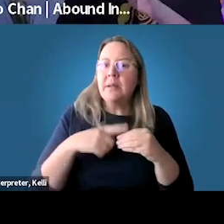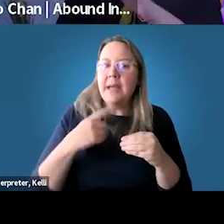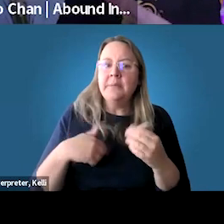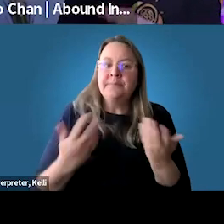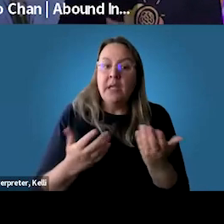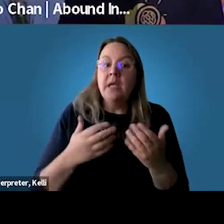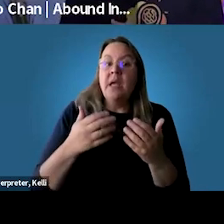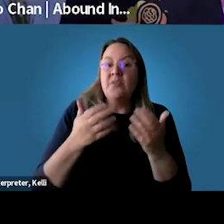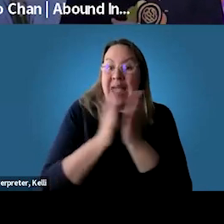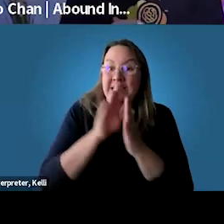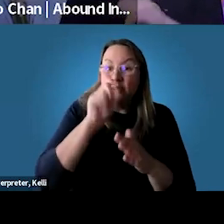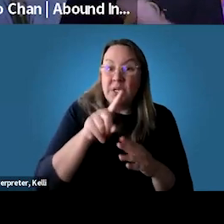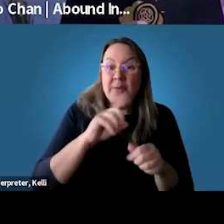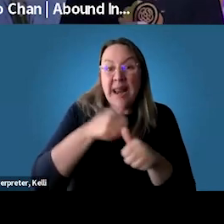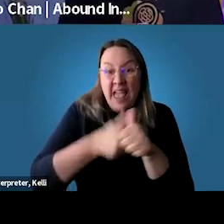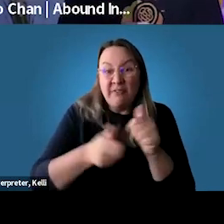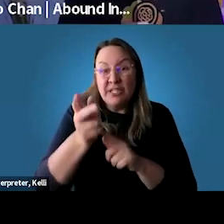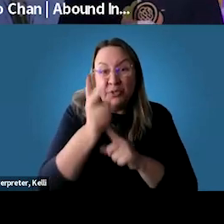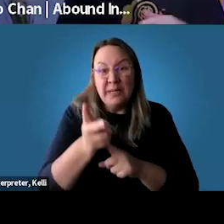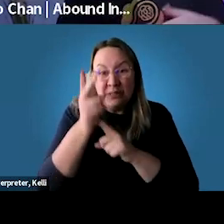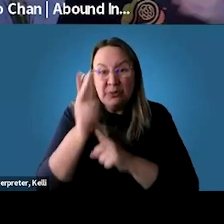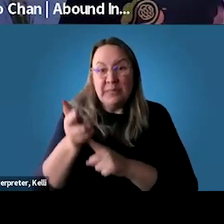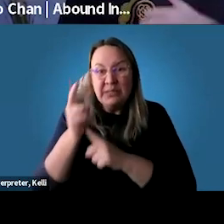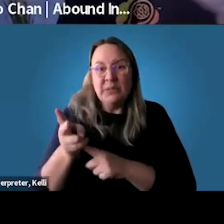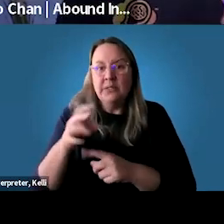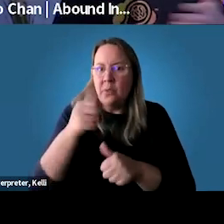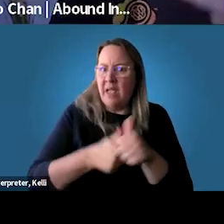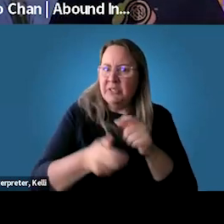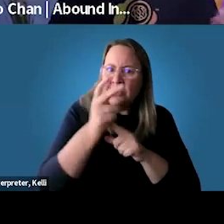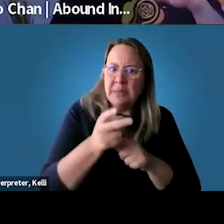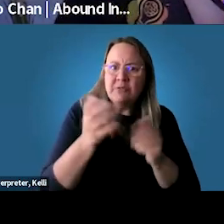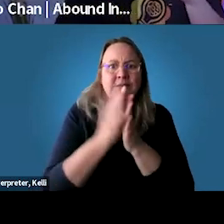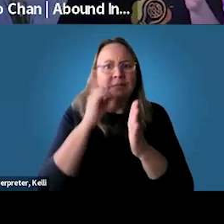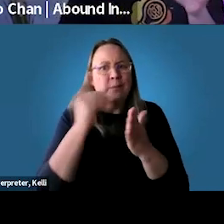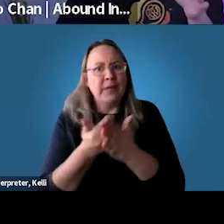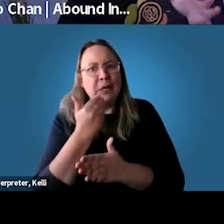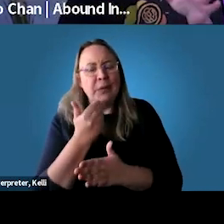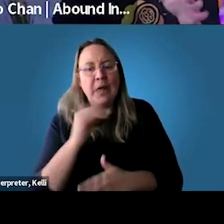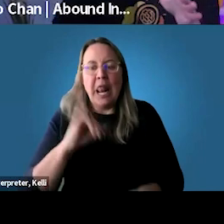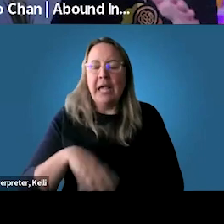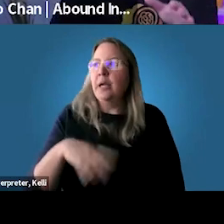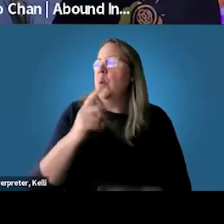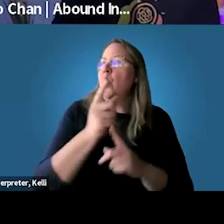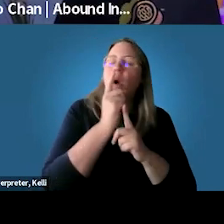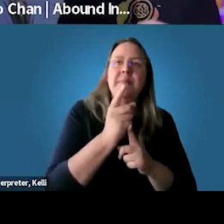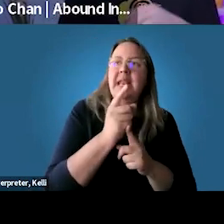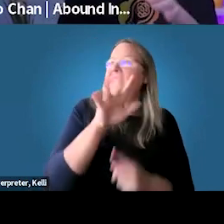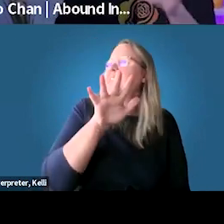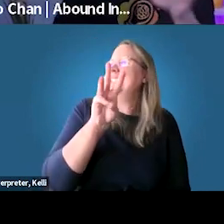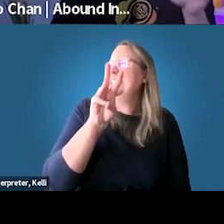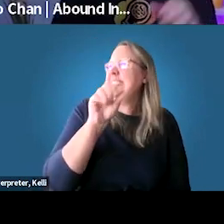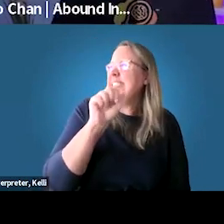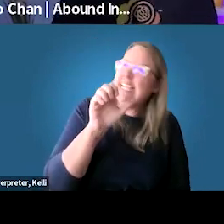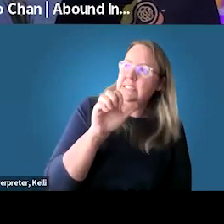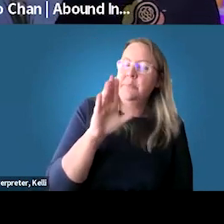average about every 2 minutes. Every 2 minutes. So every 2 minutes are asking something new. It's actually something like 1 minute and 56 seconds, but